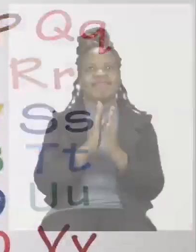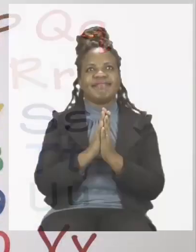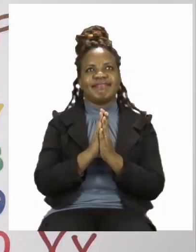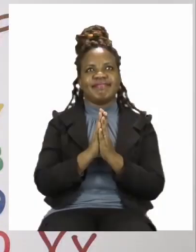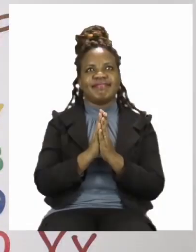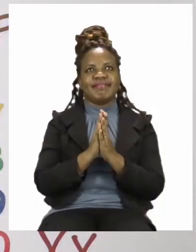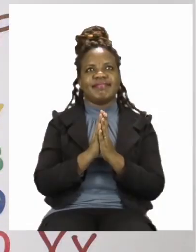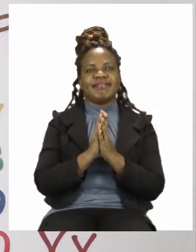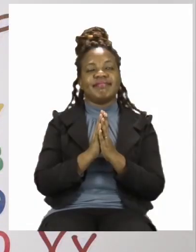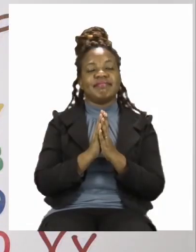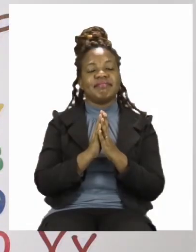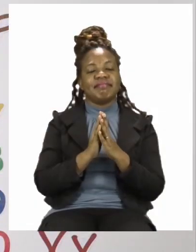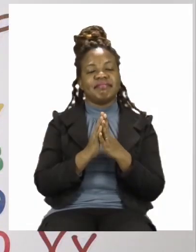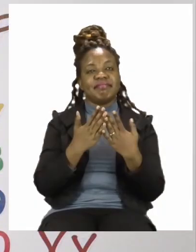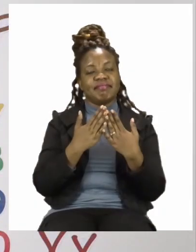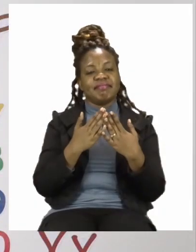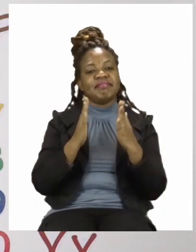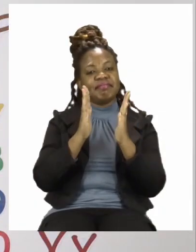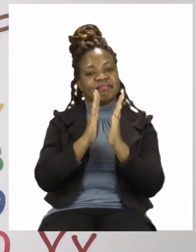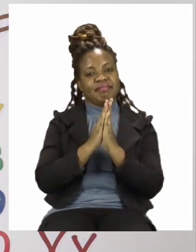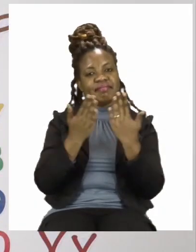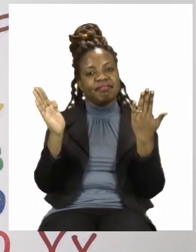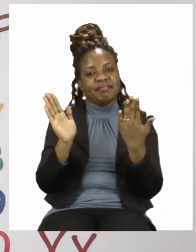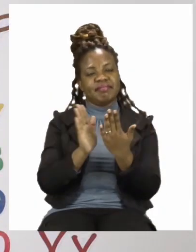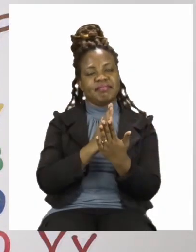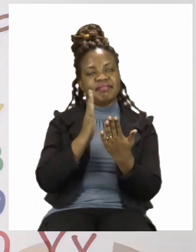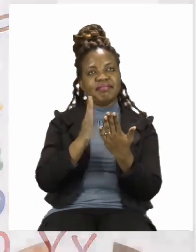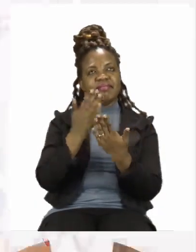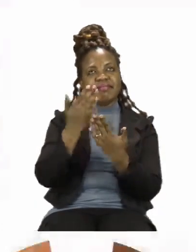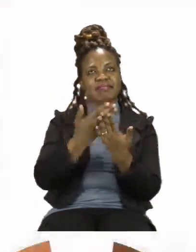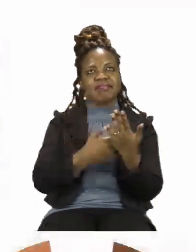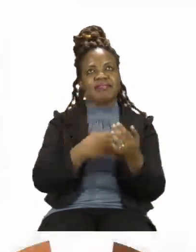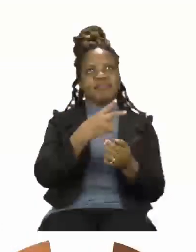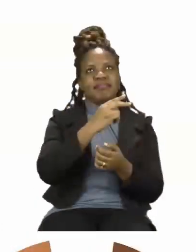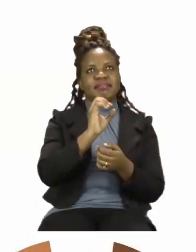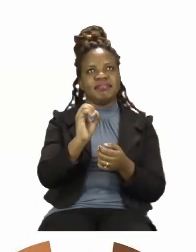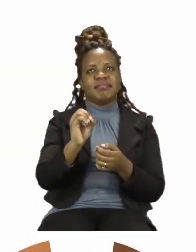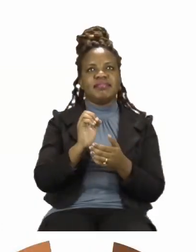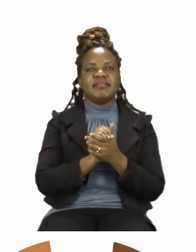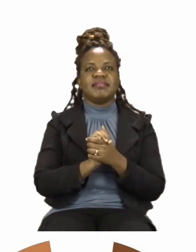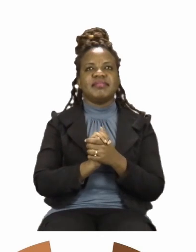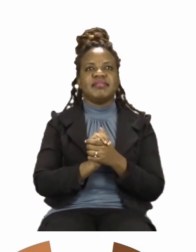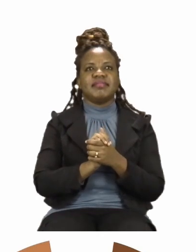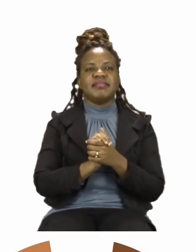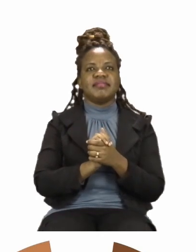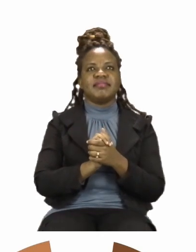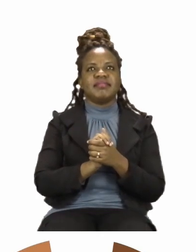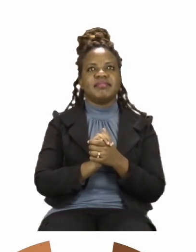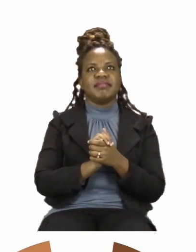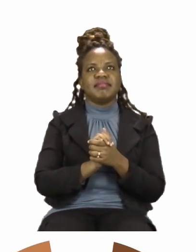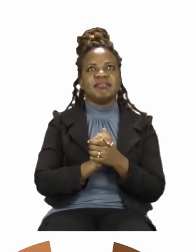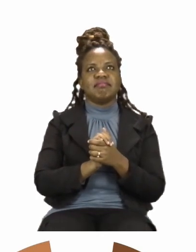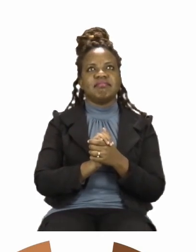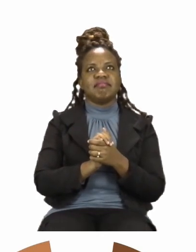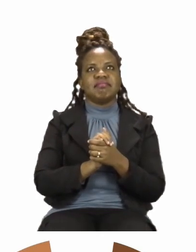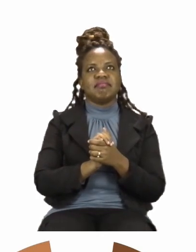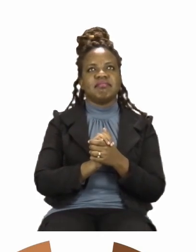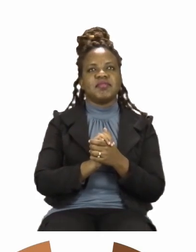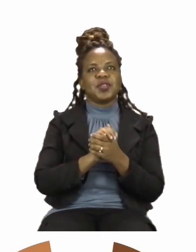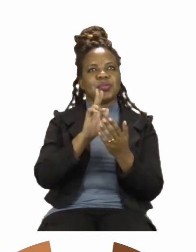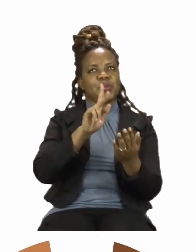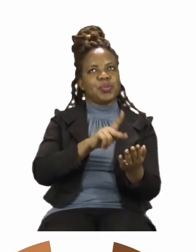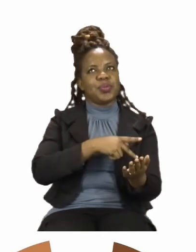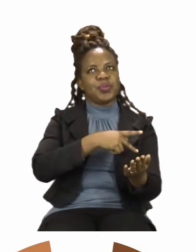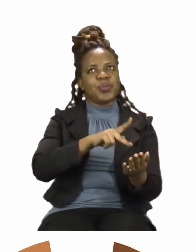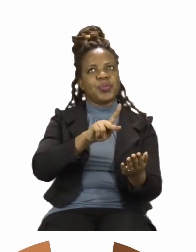For our lesson now, let us start on page 20. On page 20, we are going to do some poetry